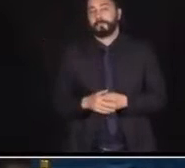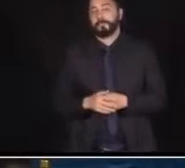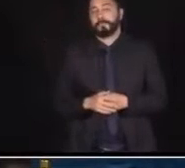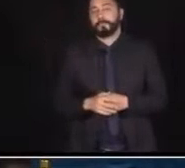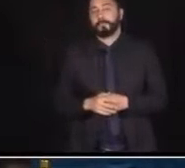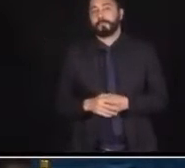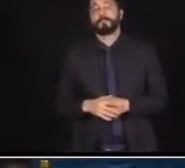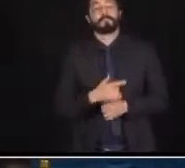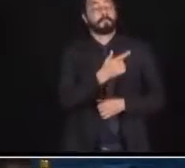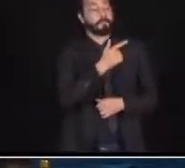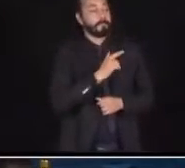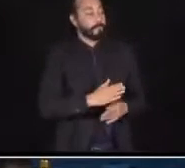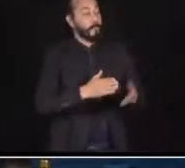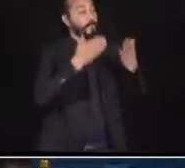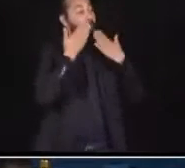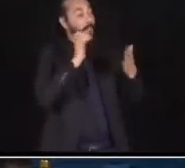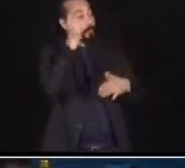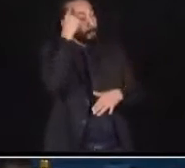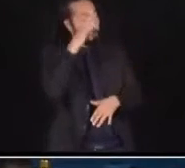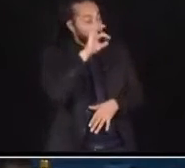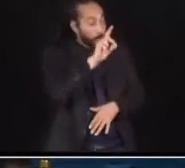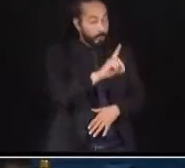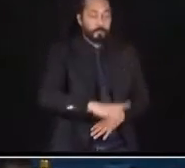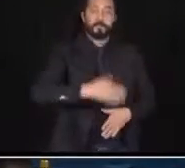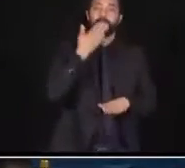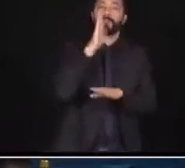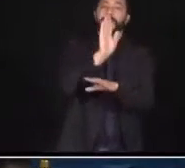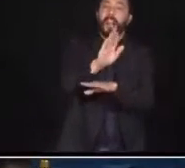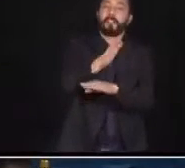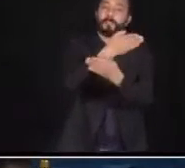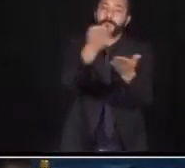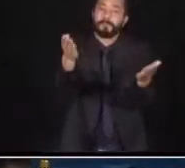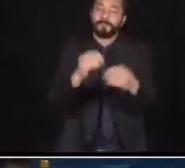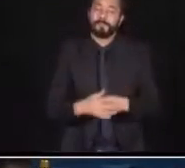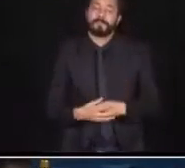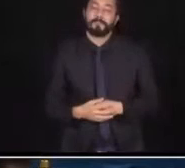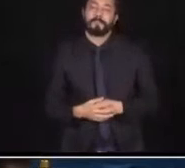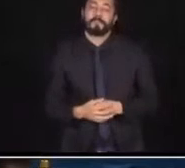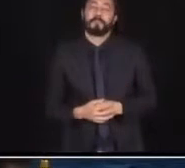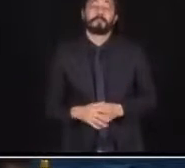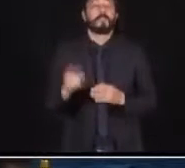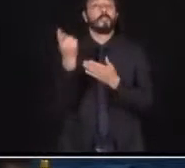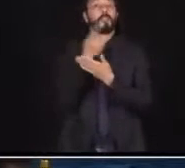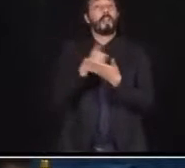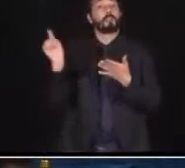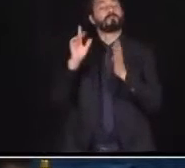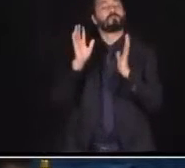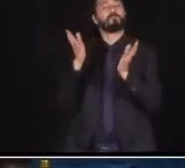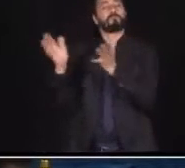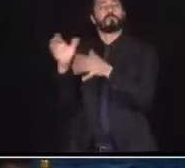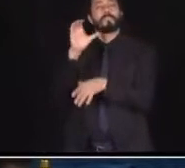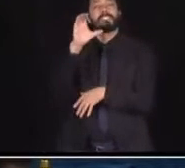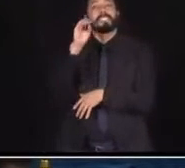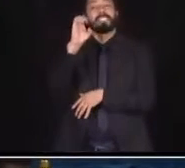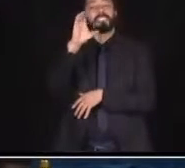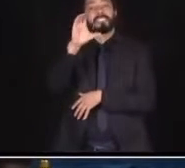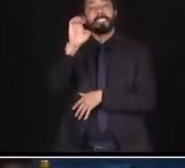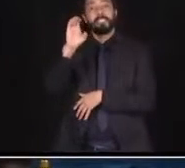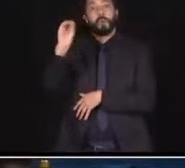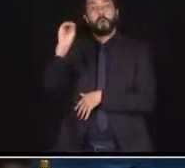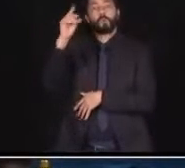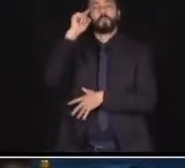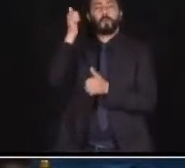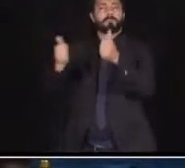Thank you, Premier Ford, and good afternoon, everyone. Last week, I spoke to the CEOs of Ontario's largest banks,